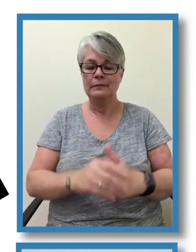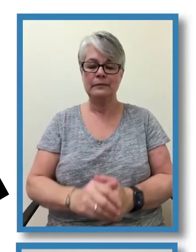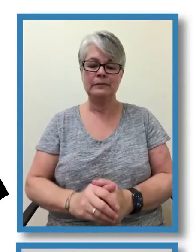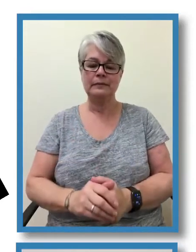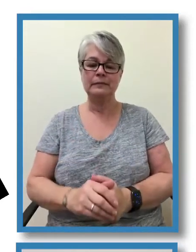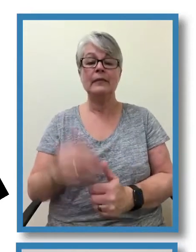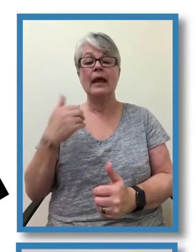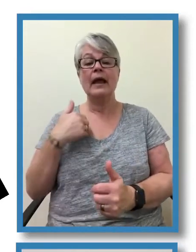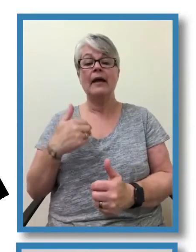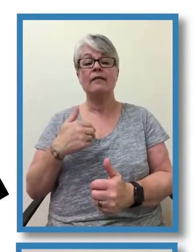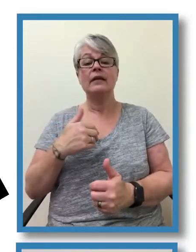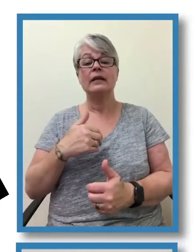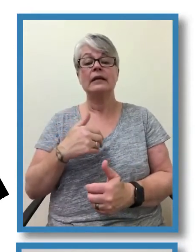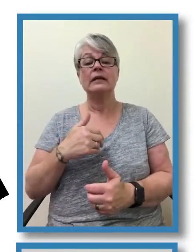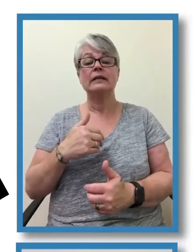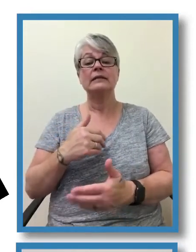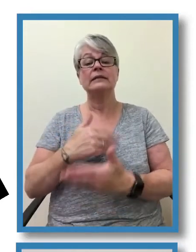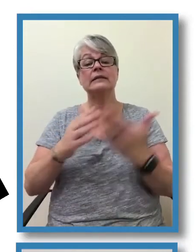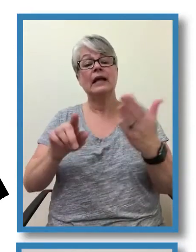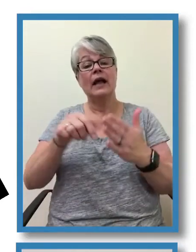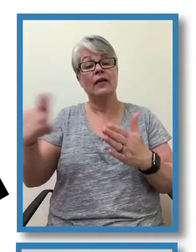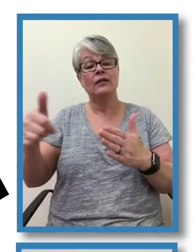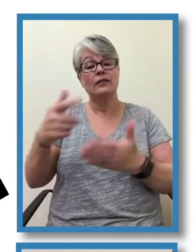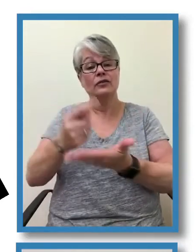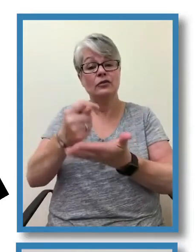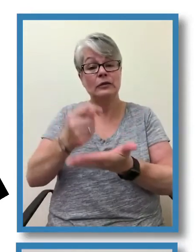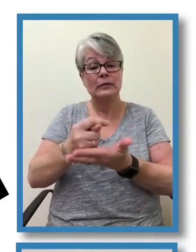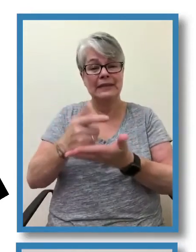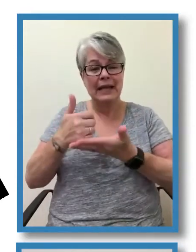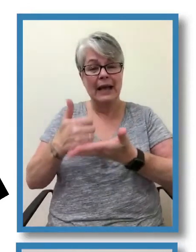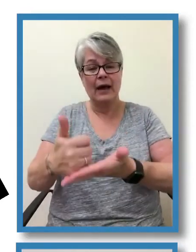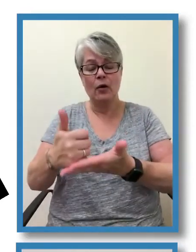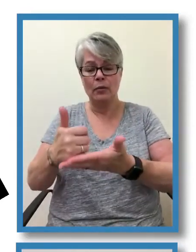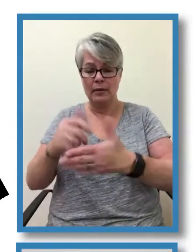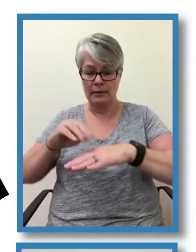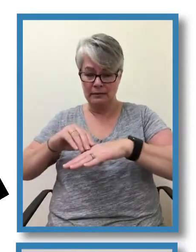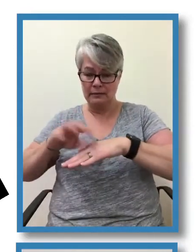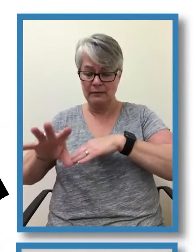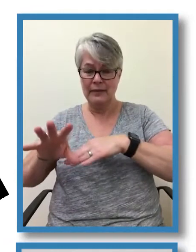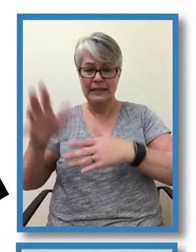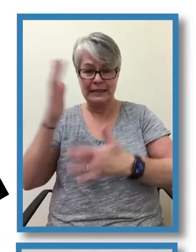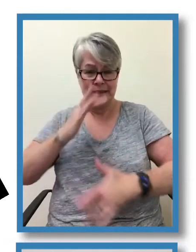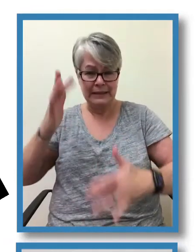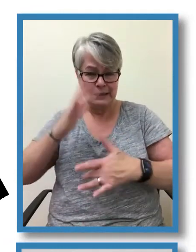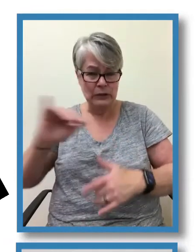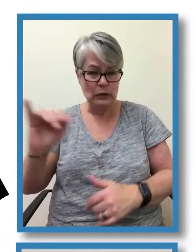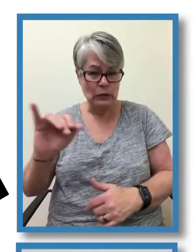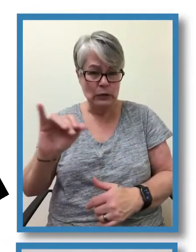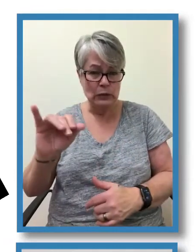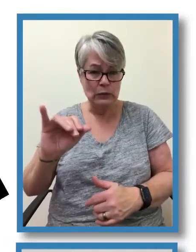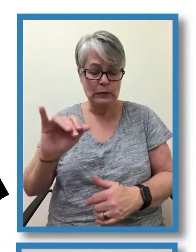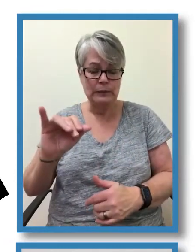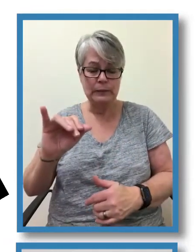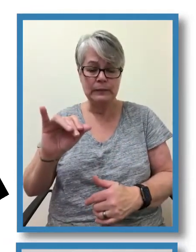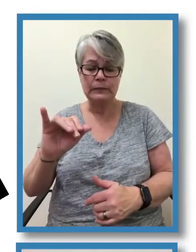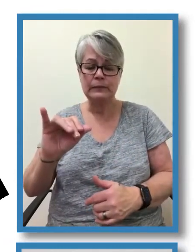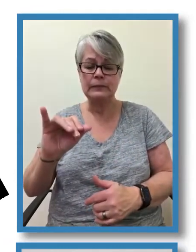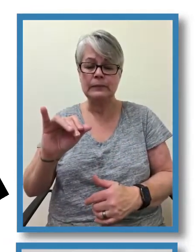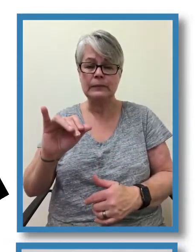If we don't have treatments there, but this is where a lot of our hope is. This is where we're trying to find diseases,